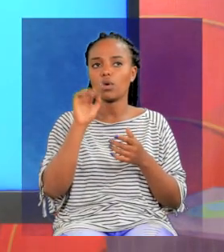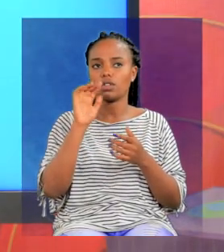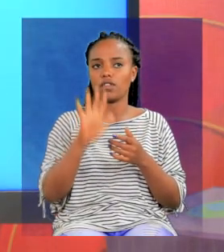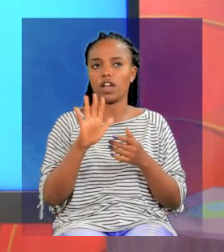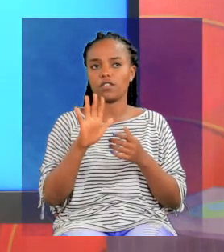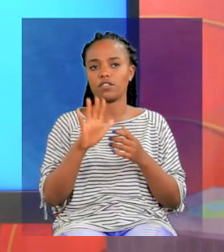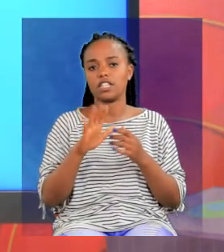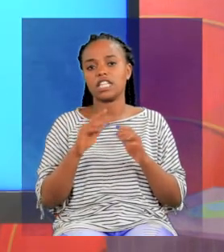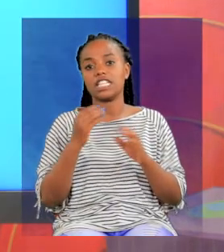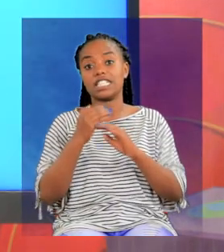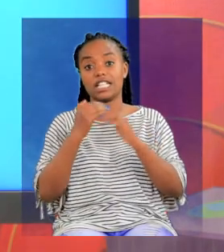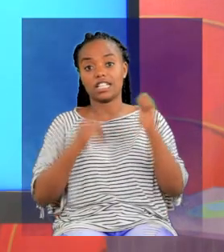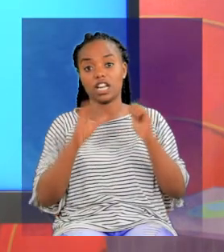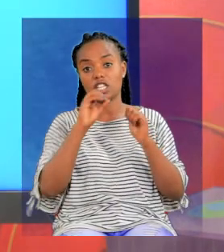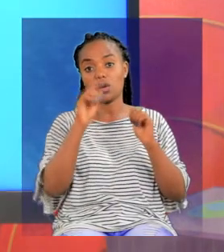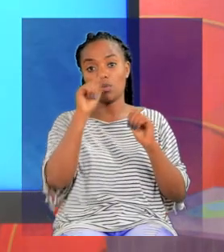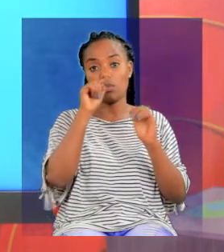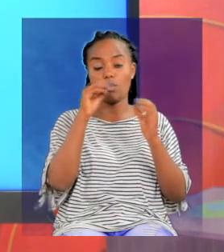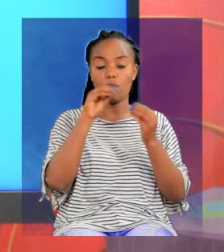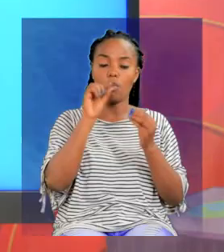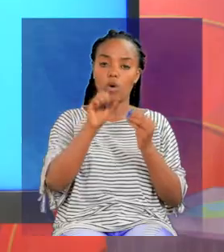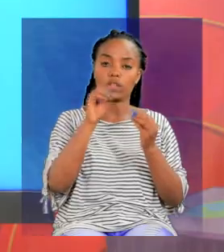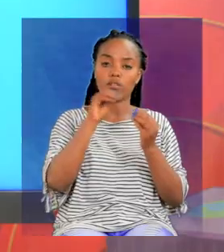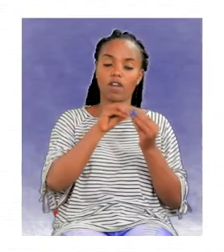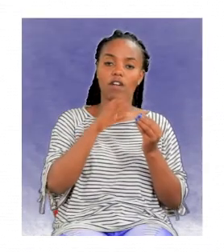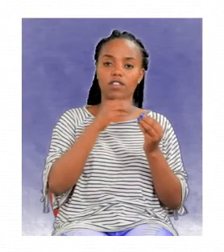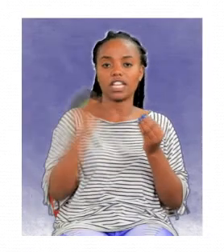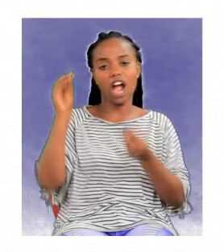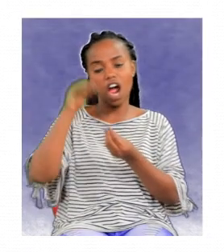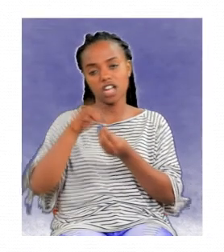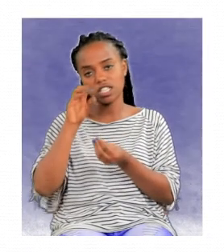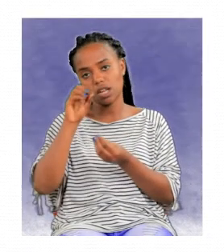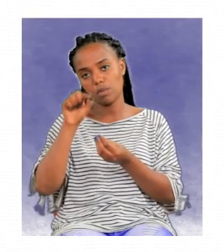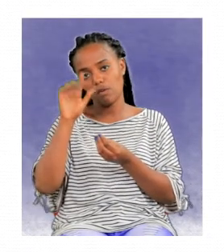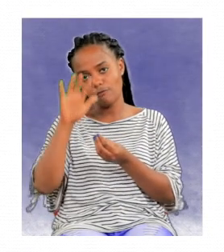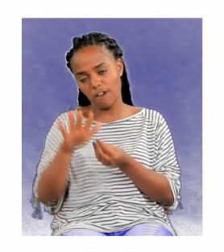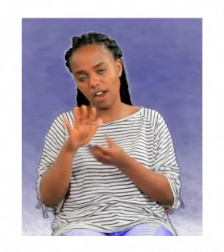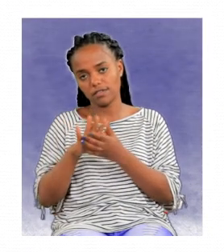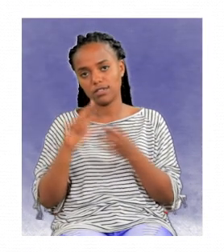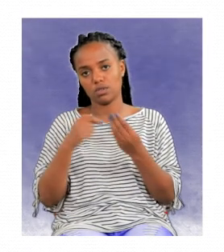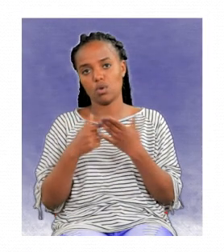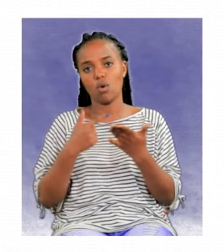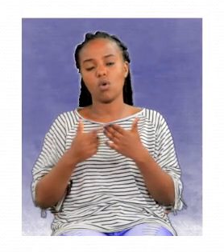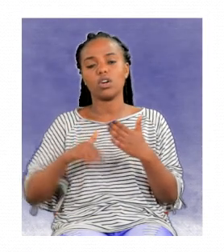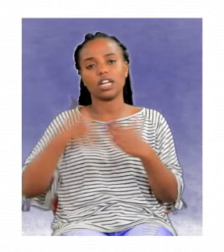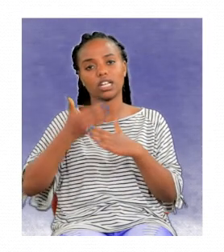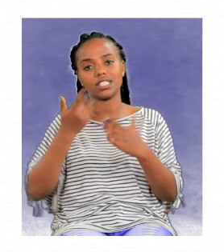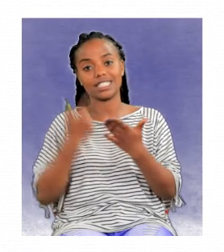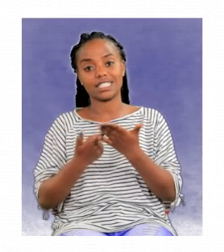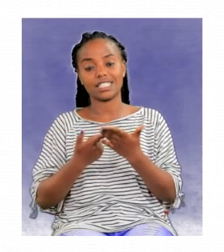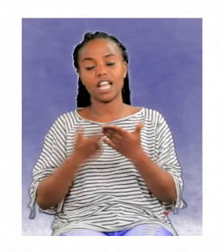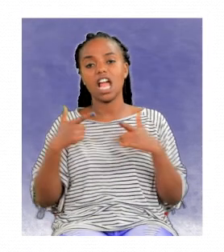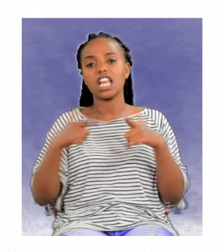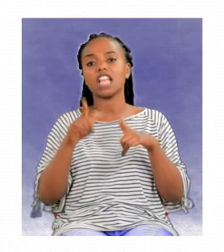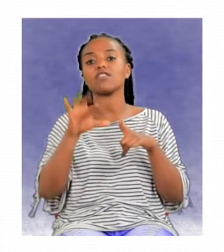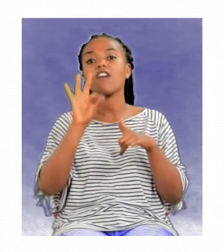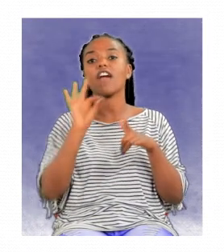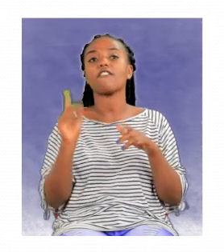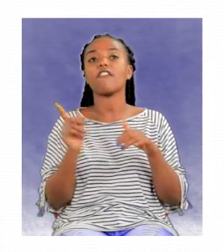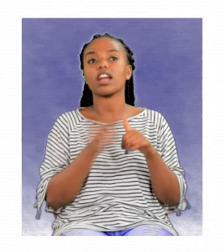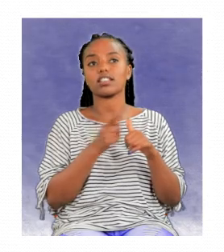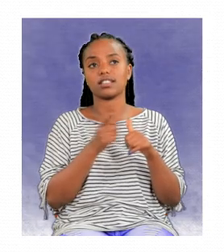0.5. Subtract 0.5, add 0.5, you'll have this one. So, next to this, let's find